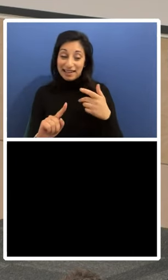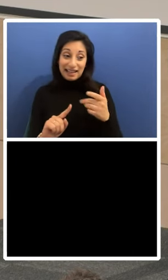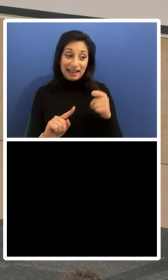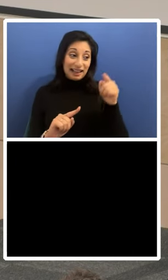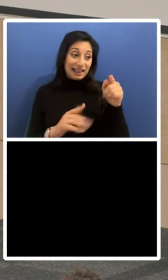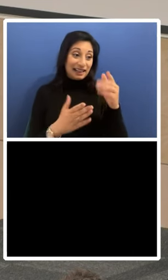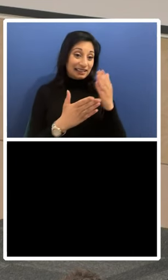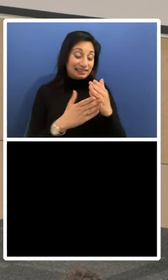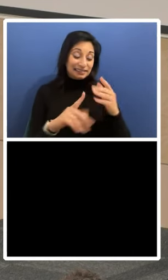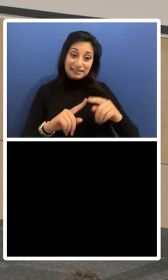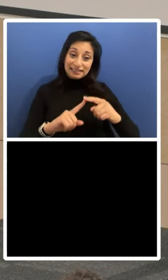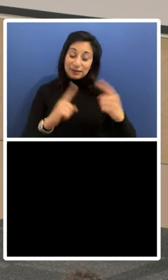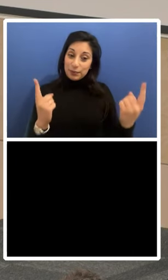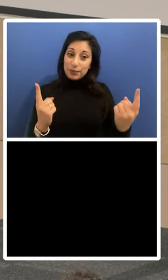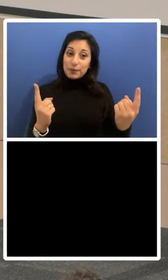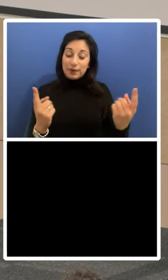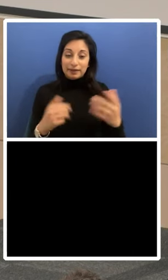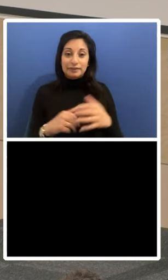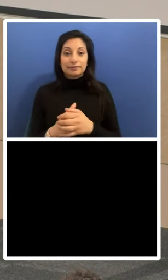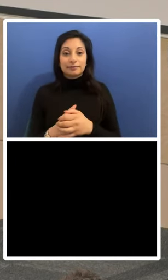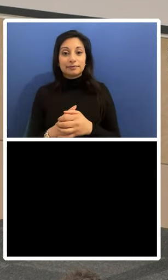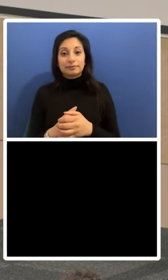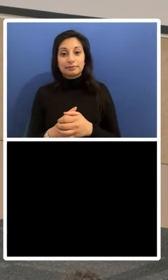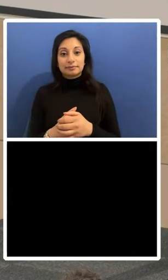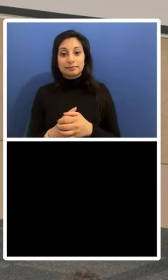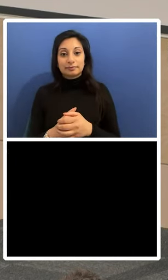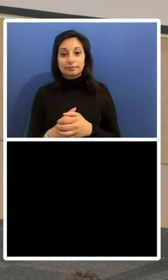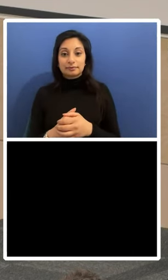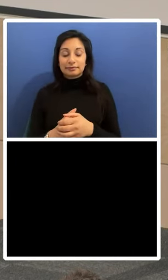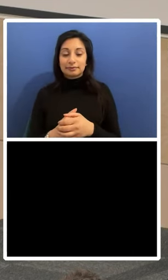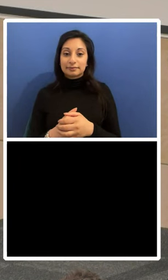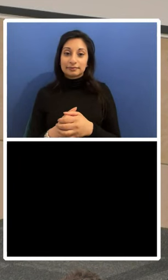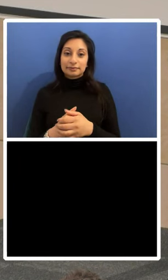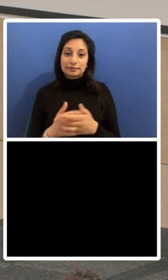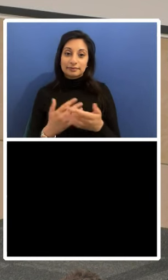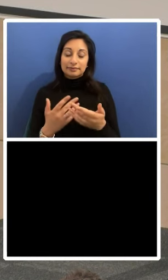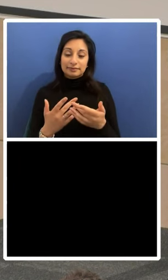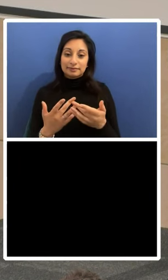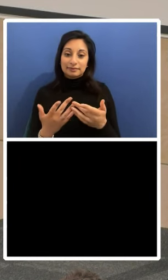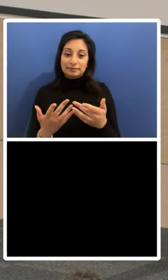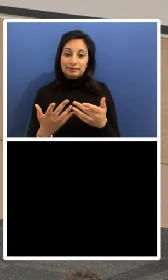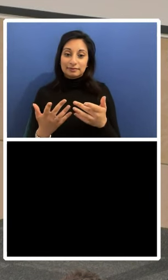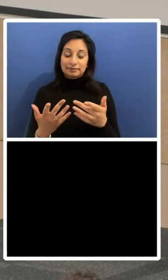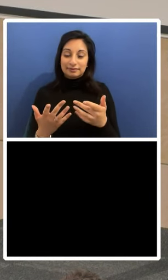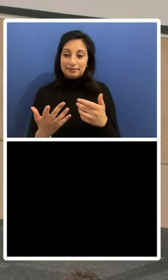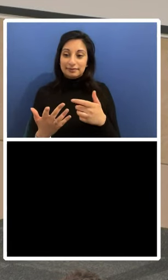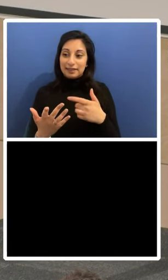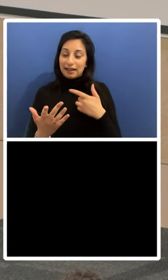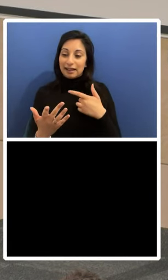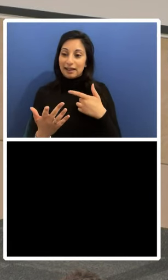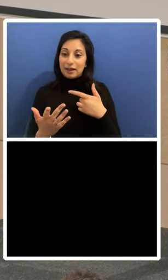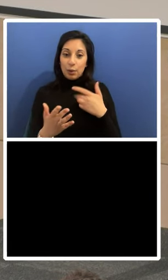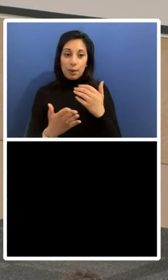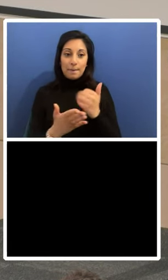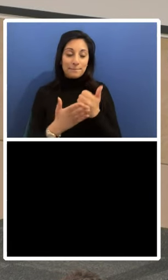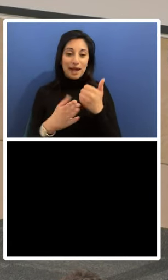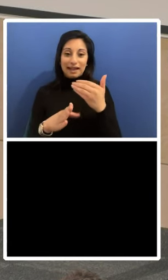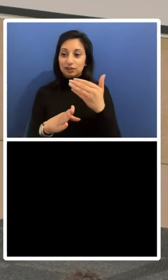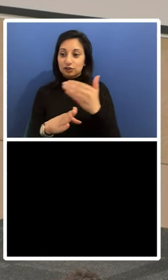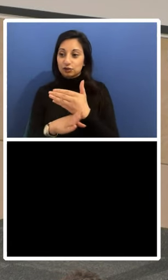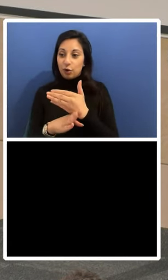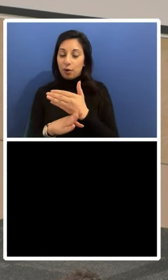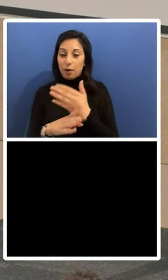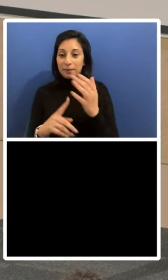it's not like if you miss the boat, then your life's going to be ruined. It's not like that. You know, you do